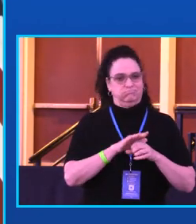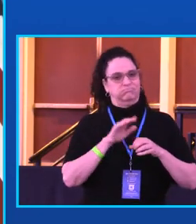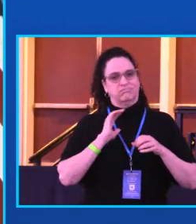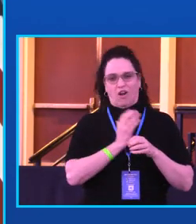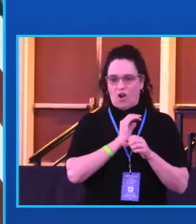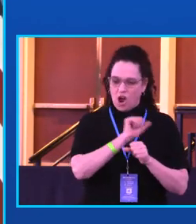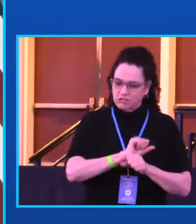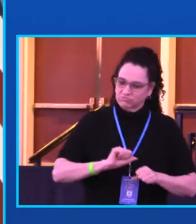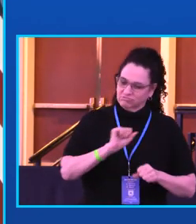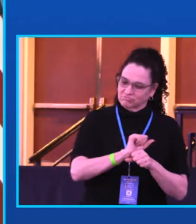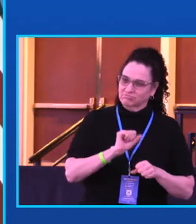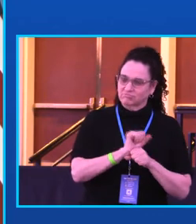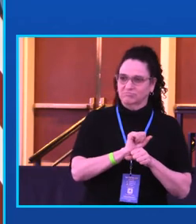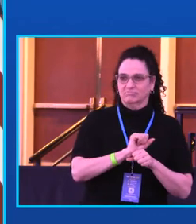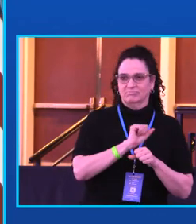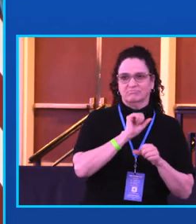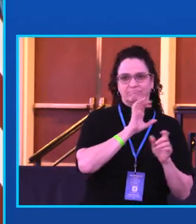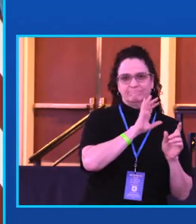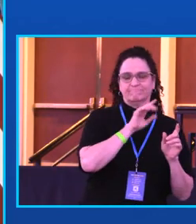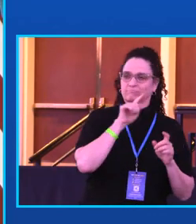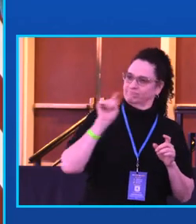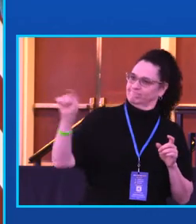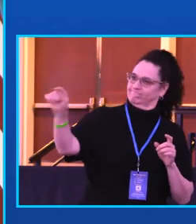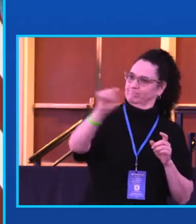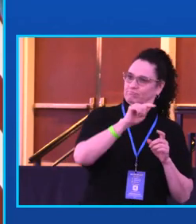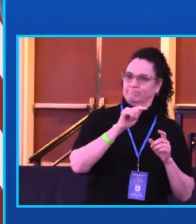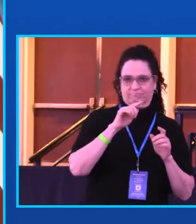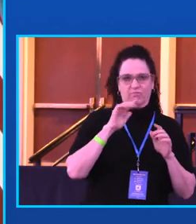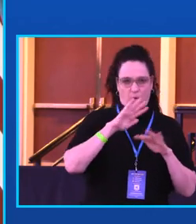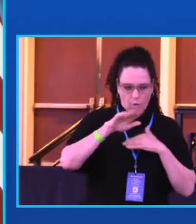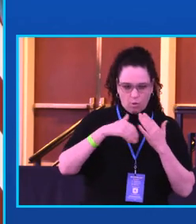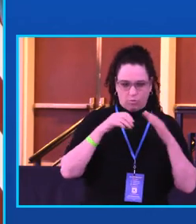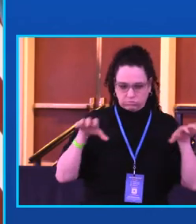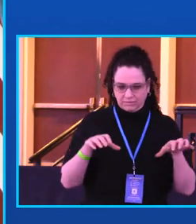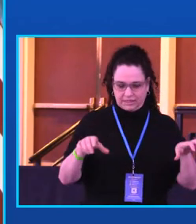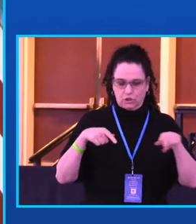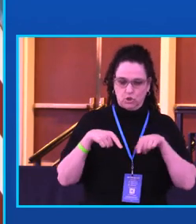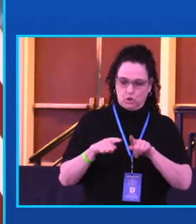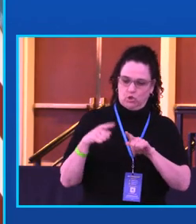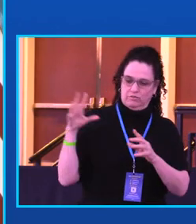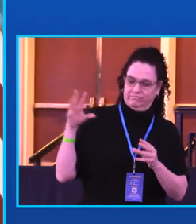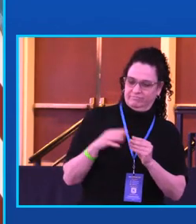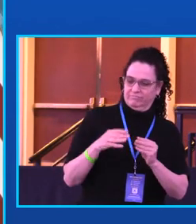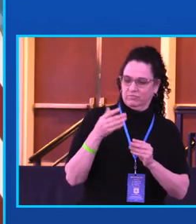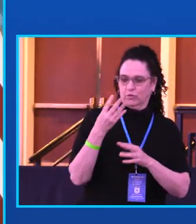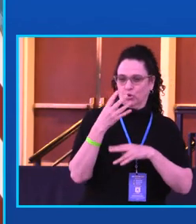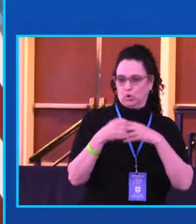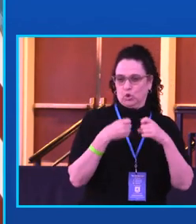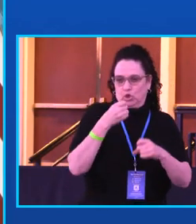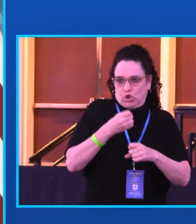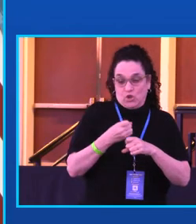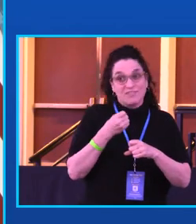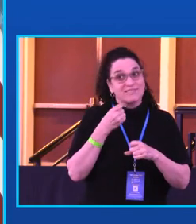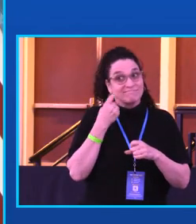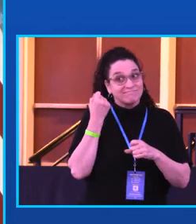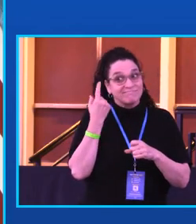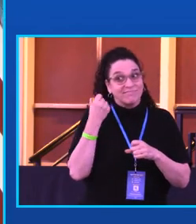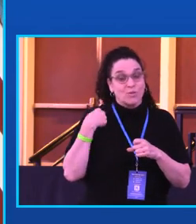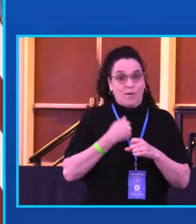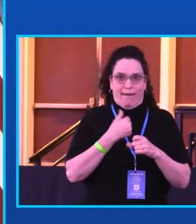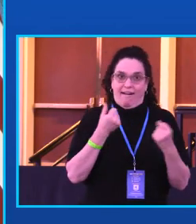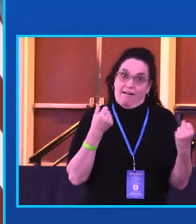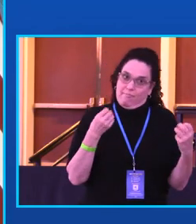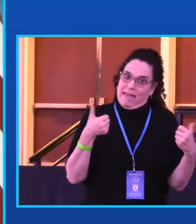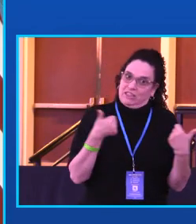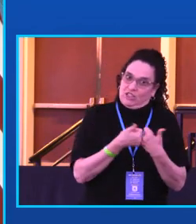work that each of you have been doing over the course of the last couple of years, which presented, of course, many challenges because of the